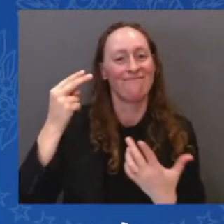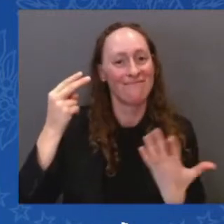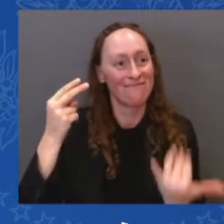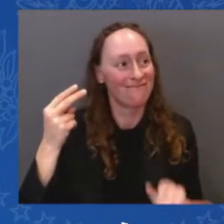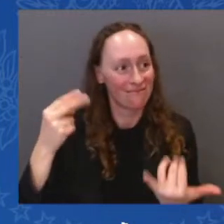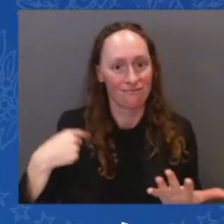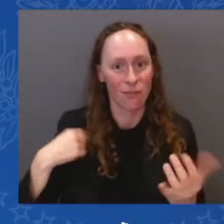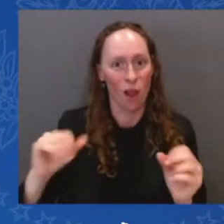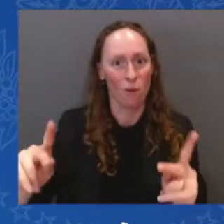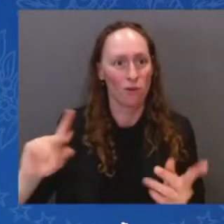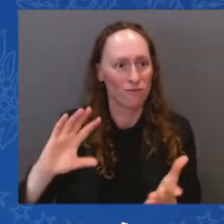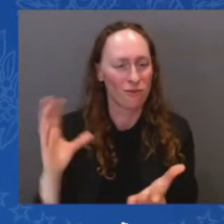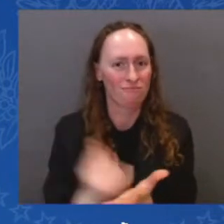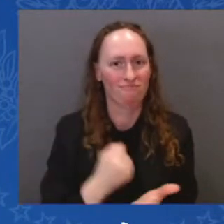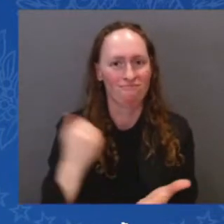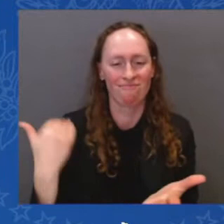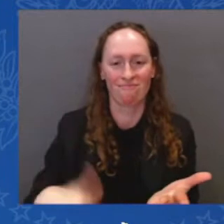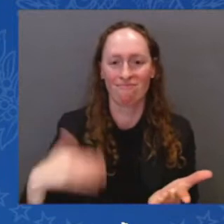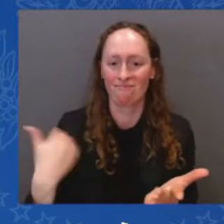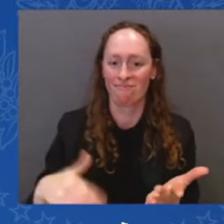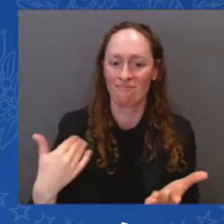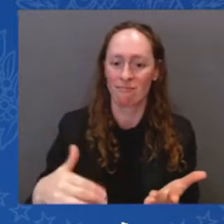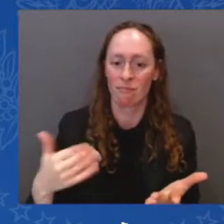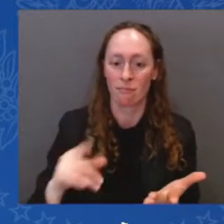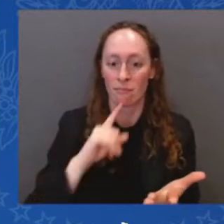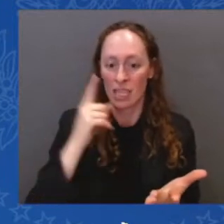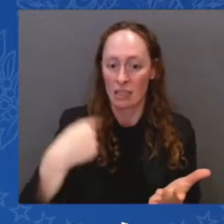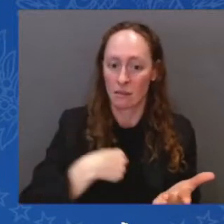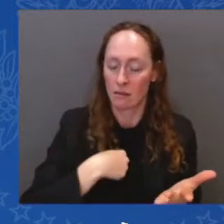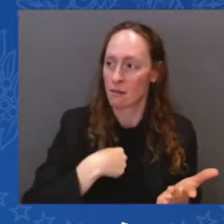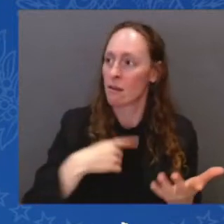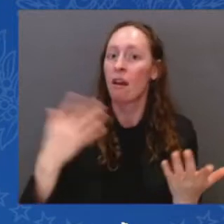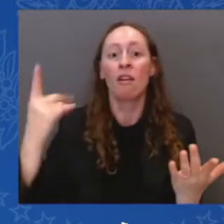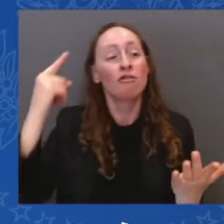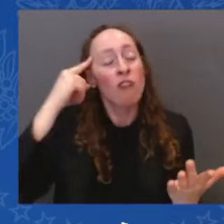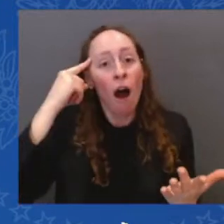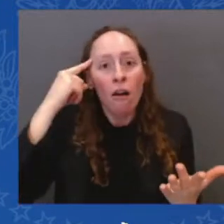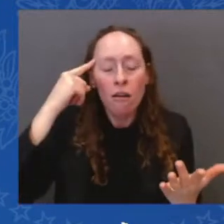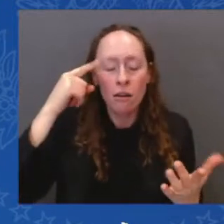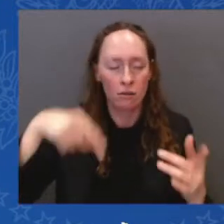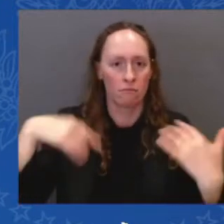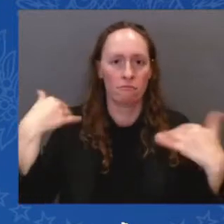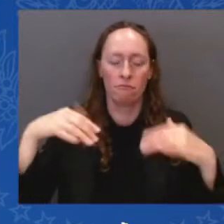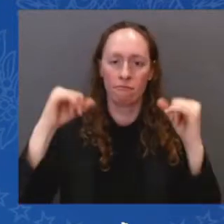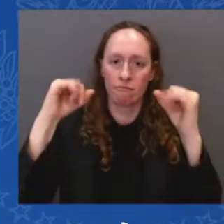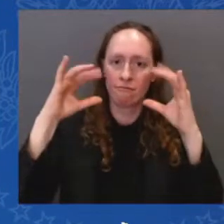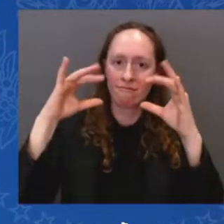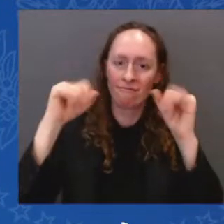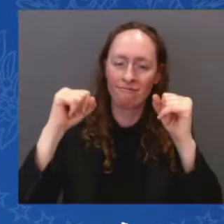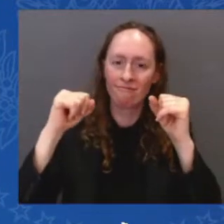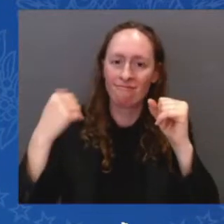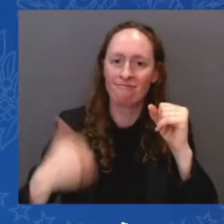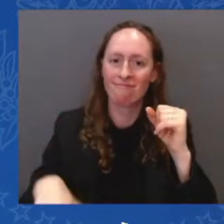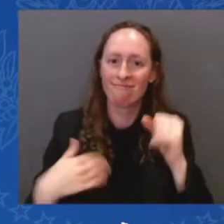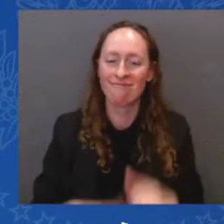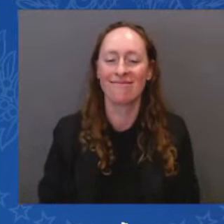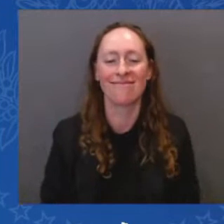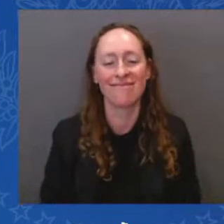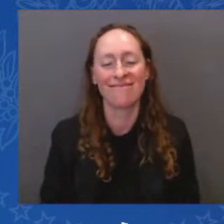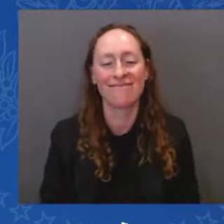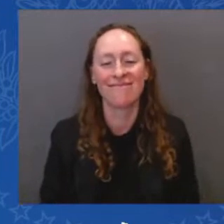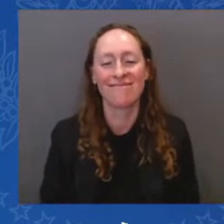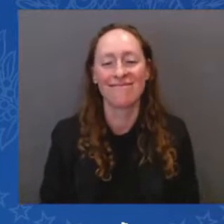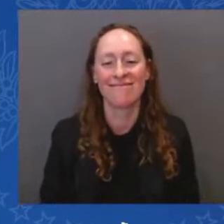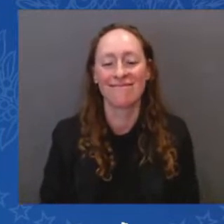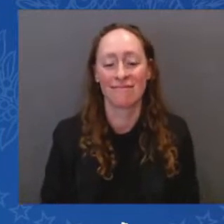expectations. I'm blessed with a tremendous family, my commissioning officer, and my most influential mentor,